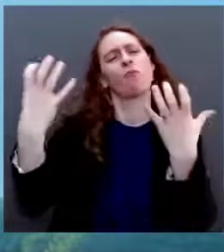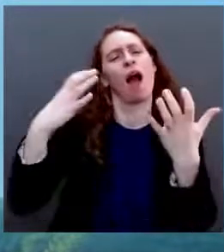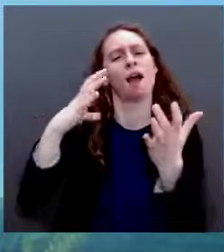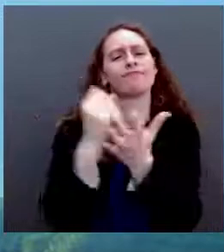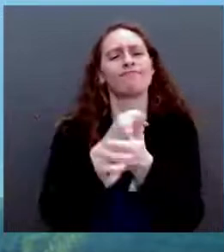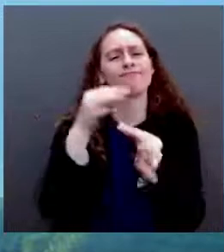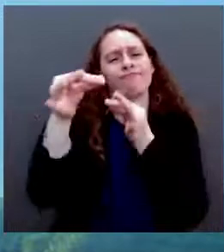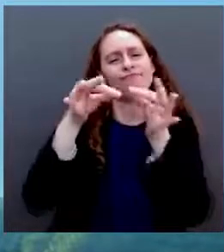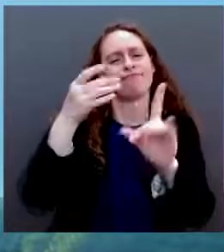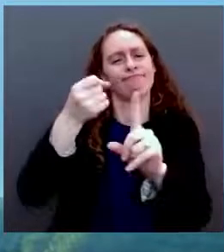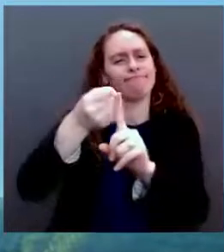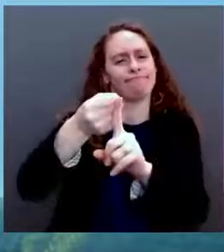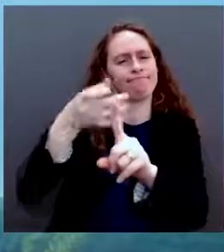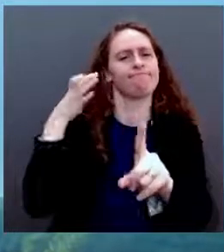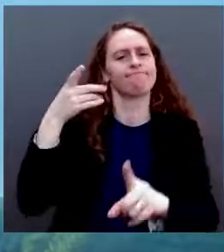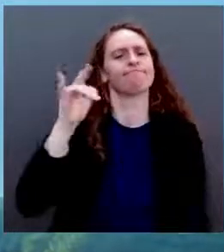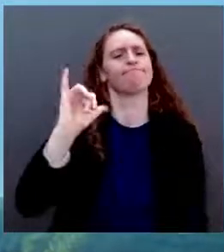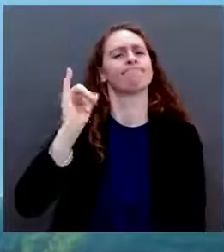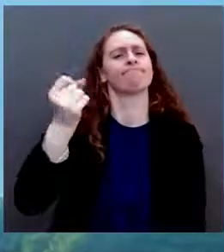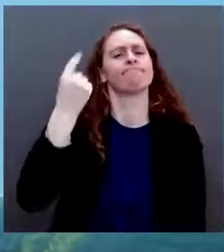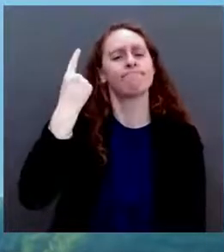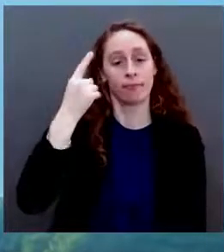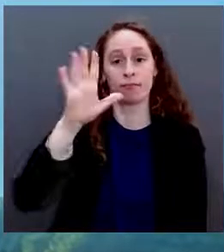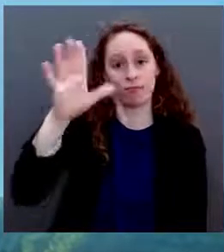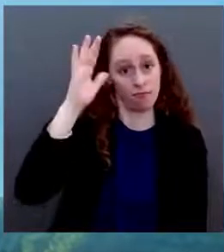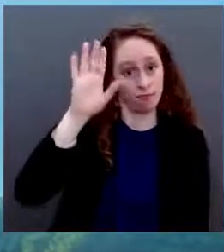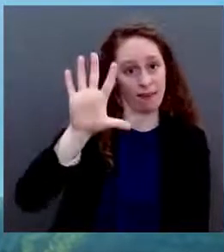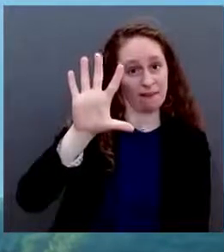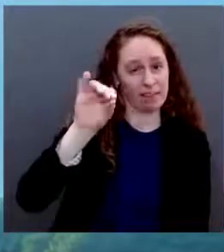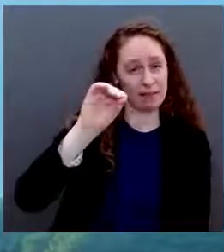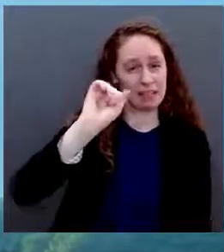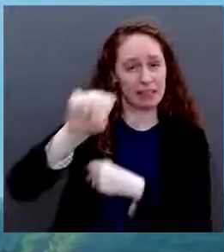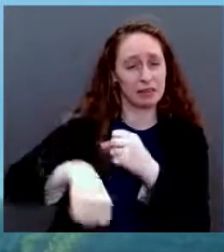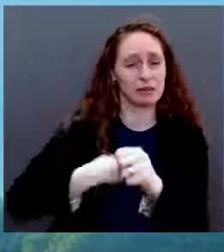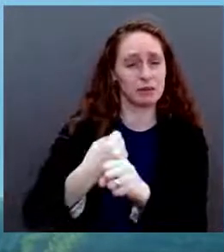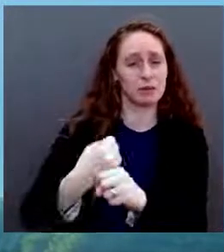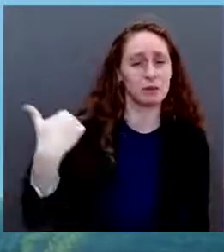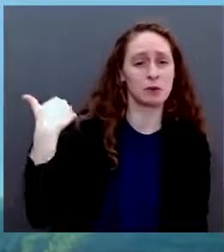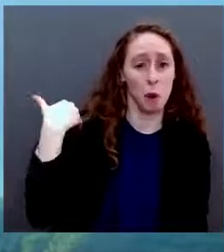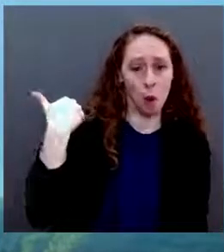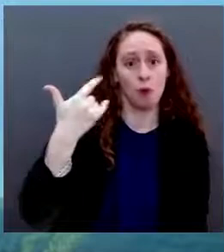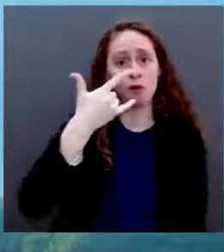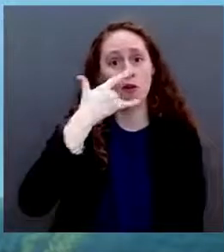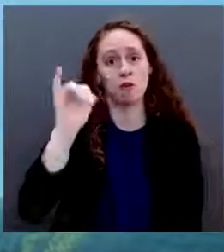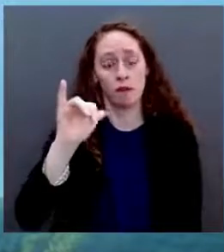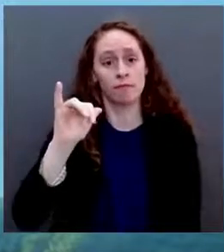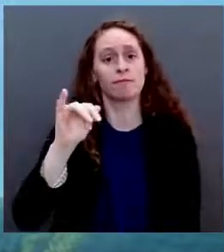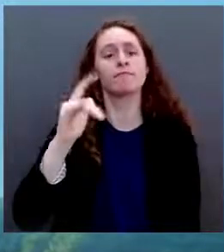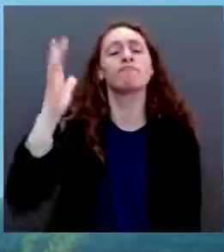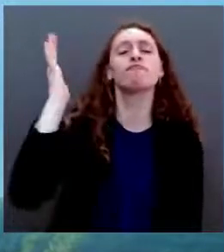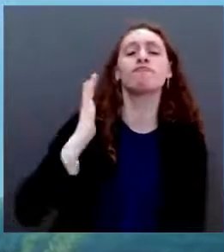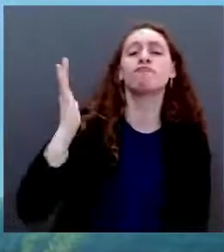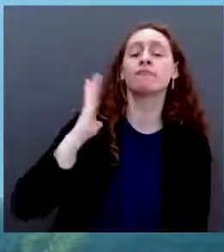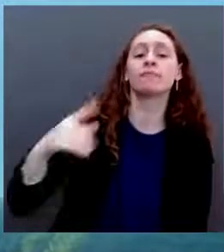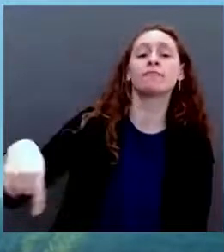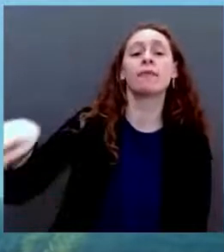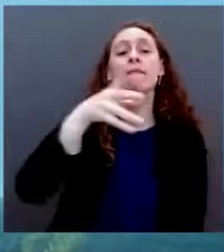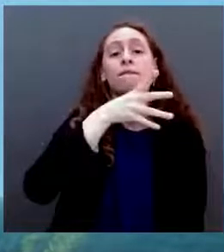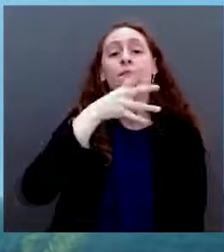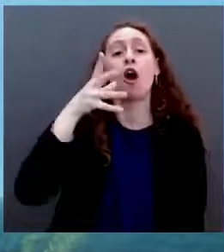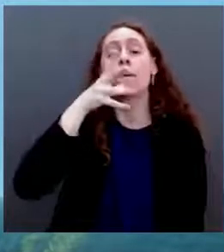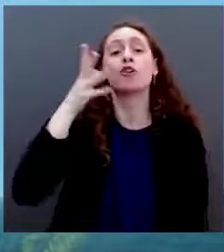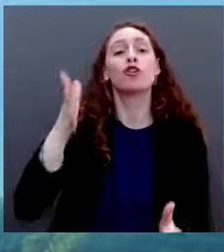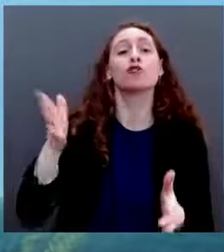every dollar a family spent on beef. Today, they get about 39 cents. 50 years ago,